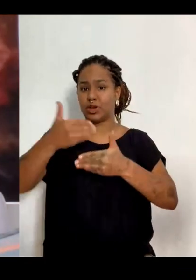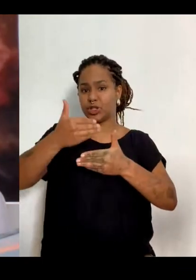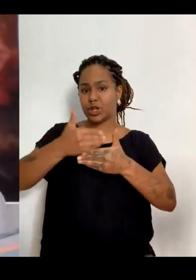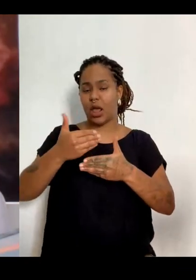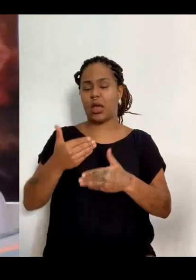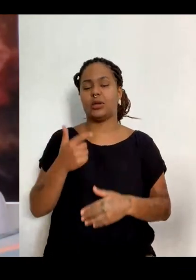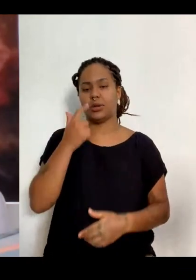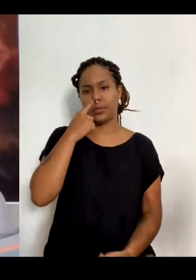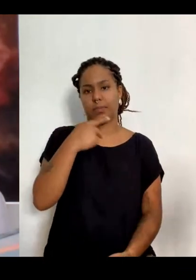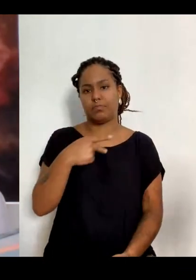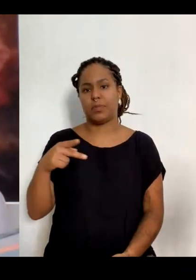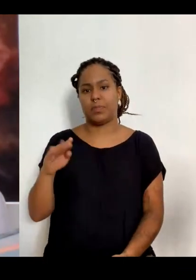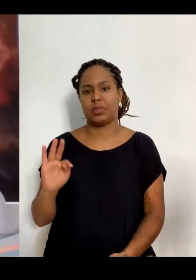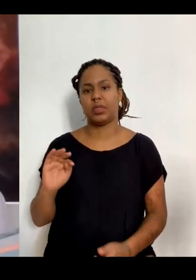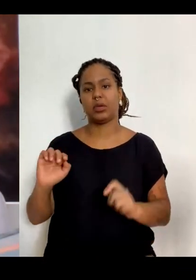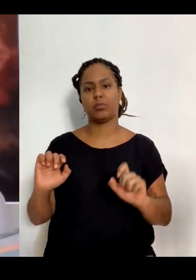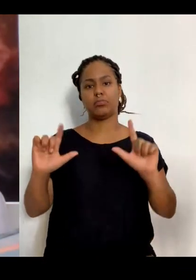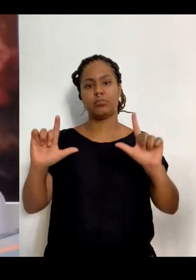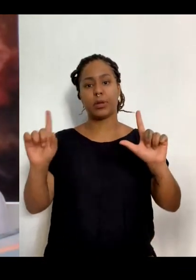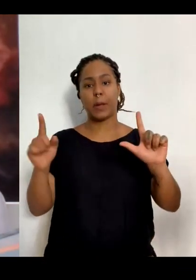yeah I know